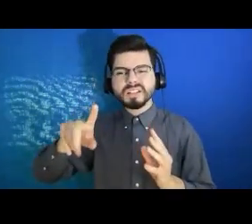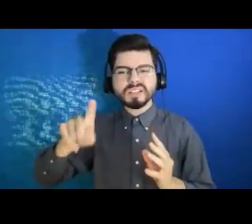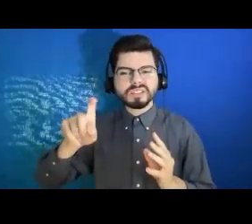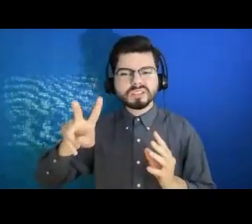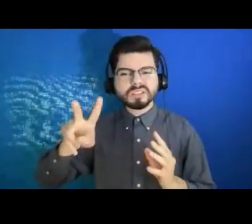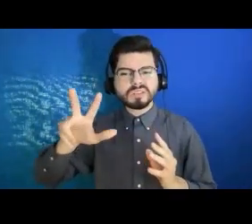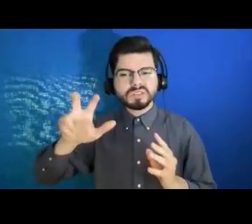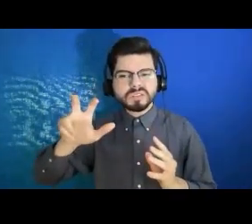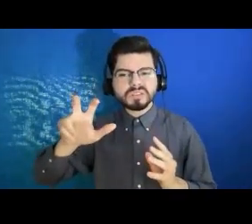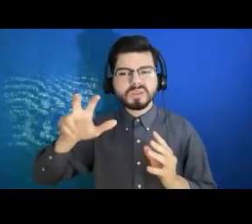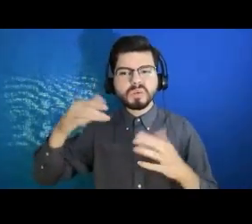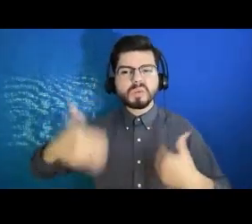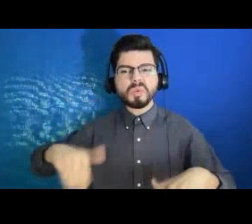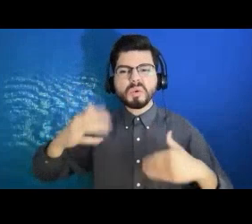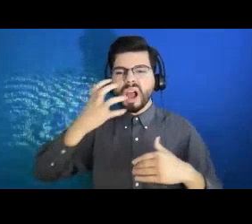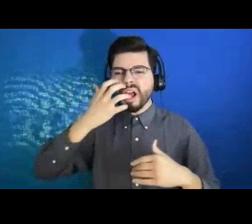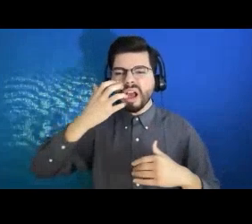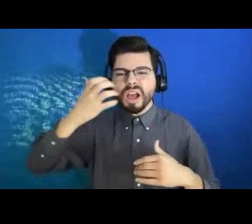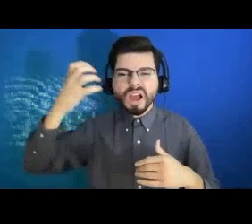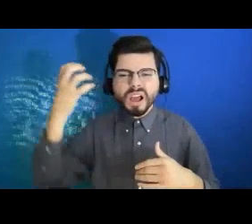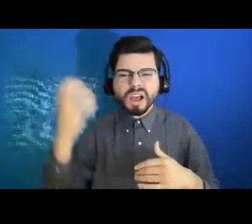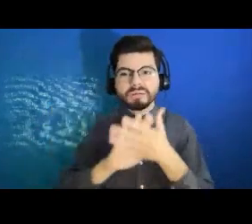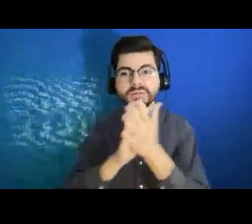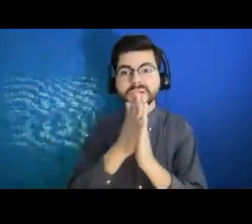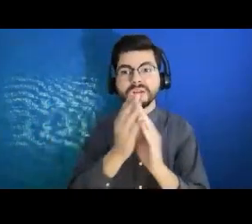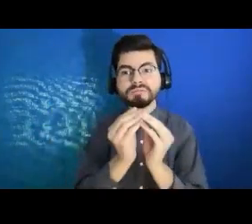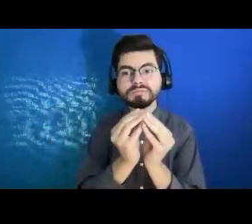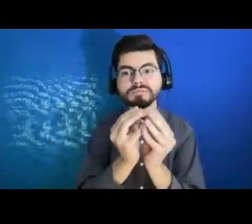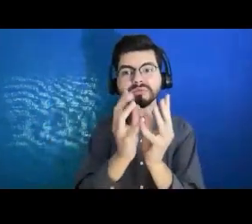that is our dominant cover in the park.